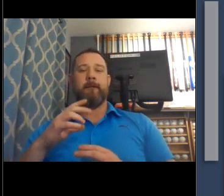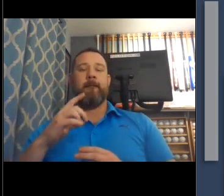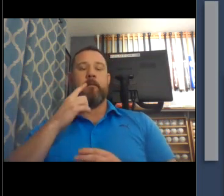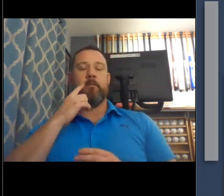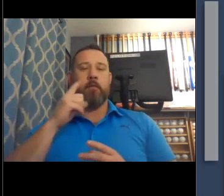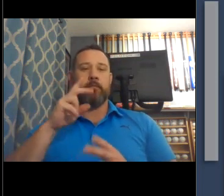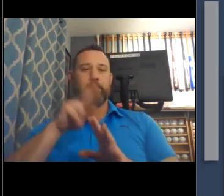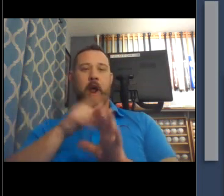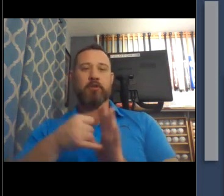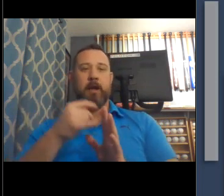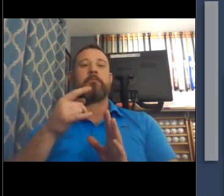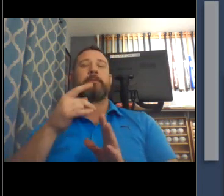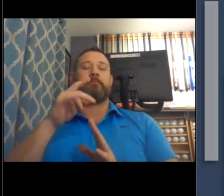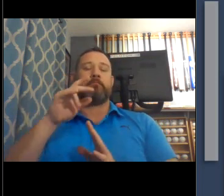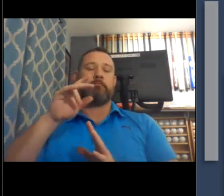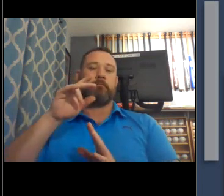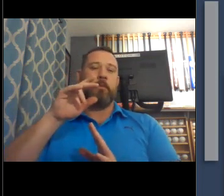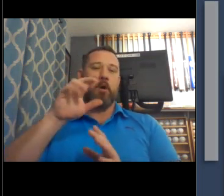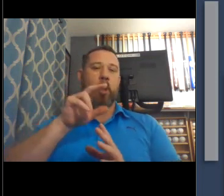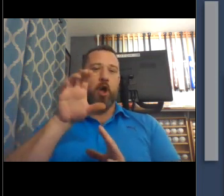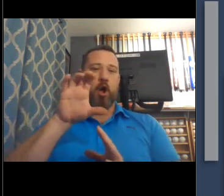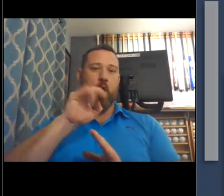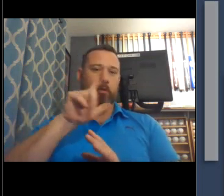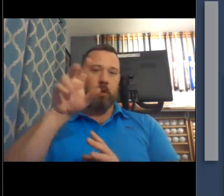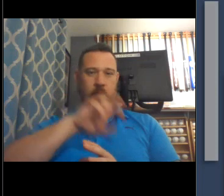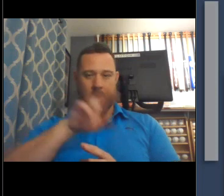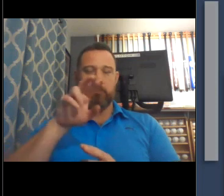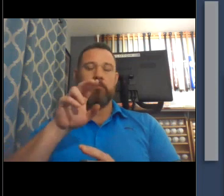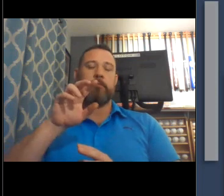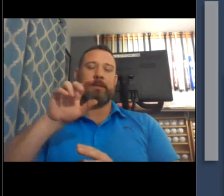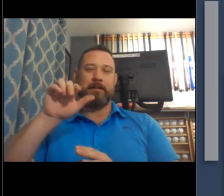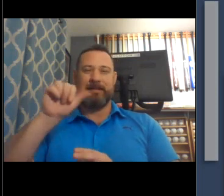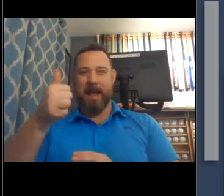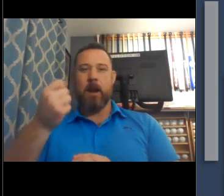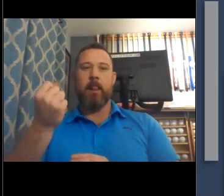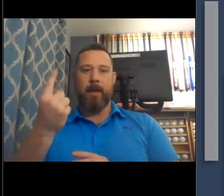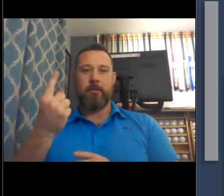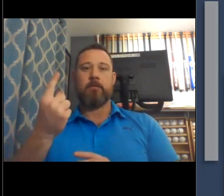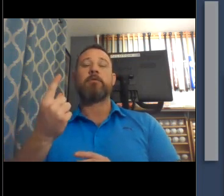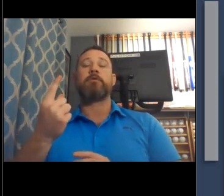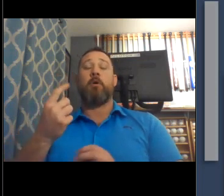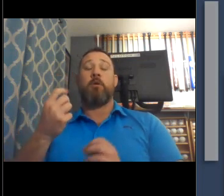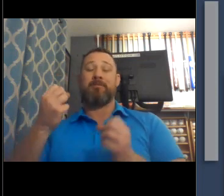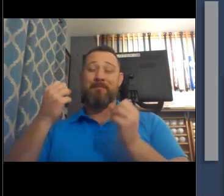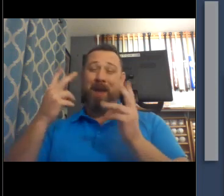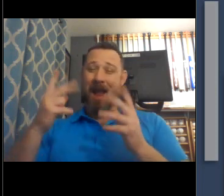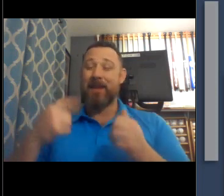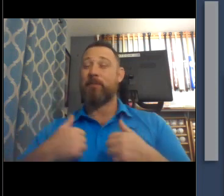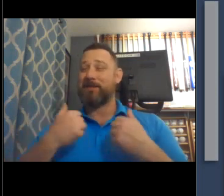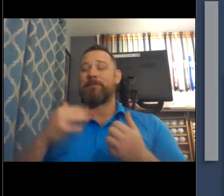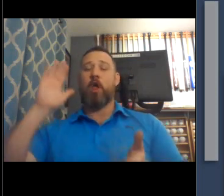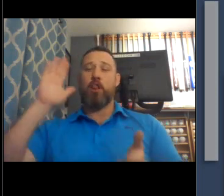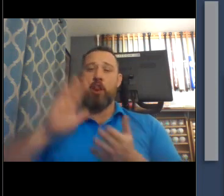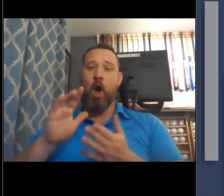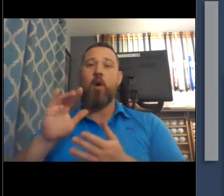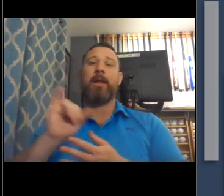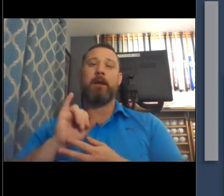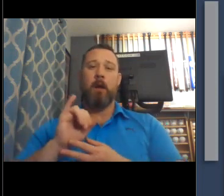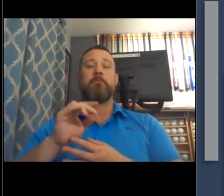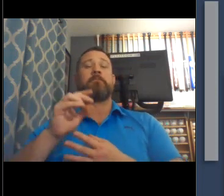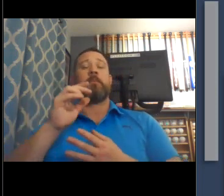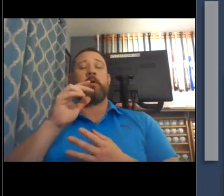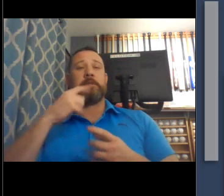11. On behalf of the 46,000 residents that live within 1 mile of the project, many of whom are low-income monolingual Spanish speakers